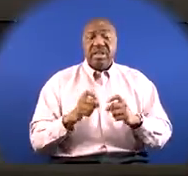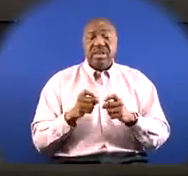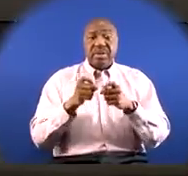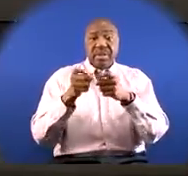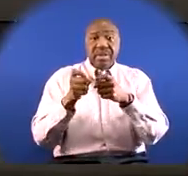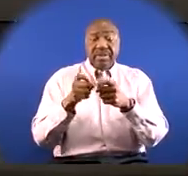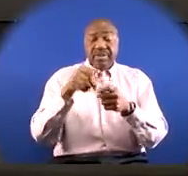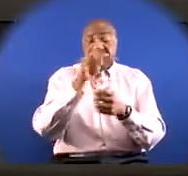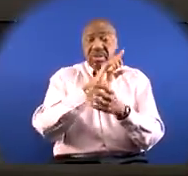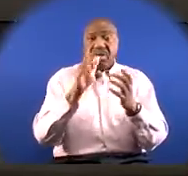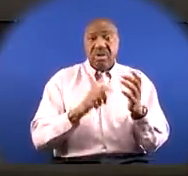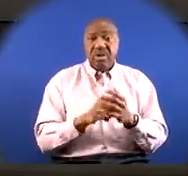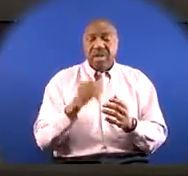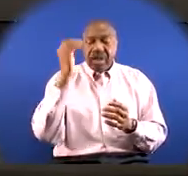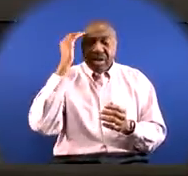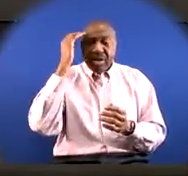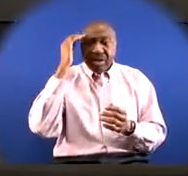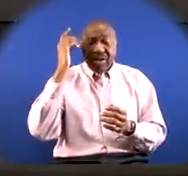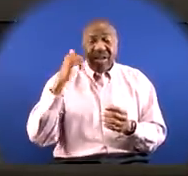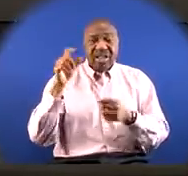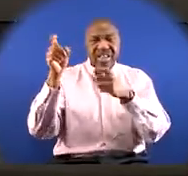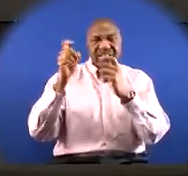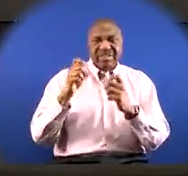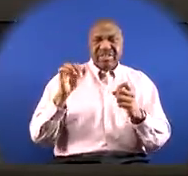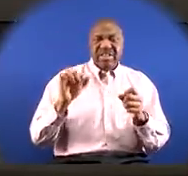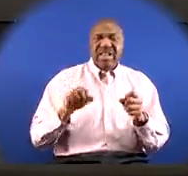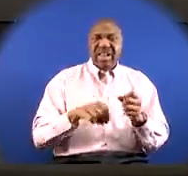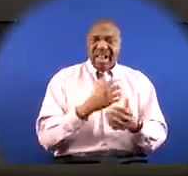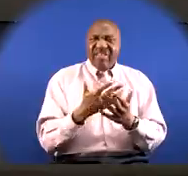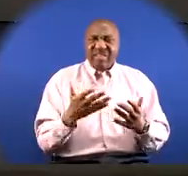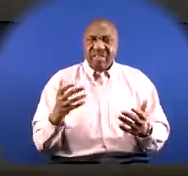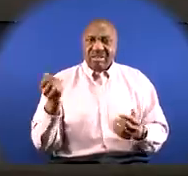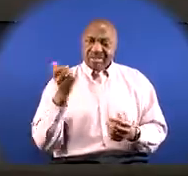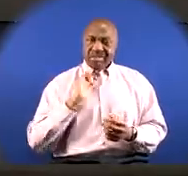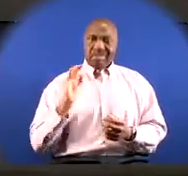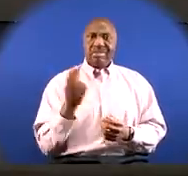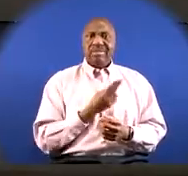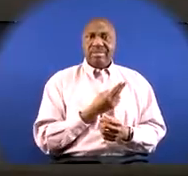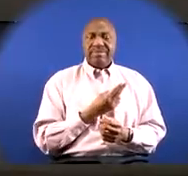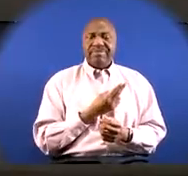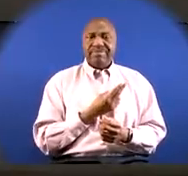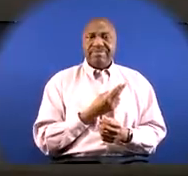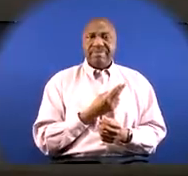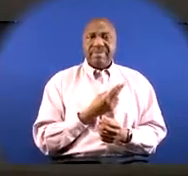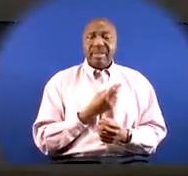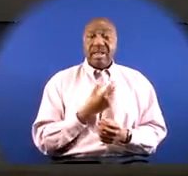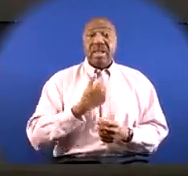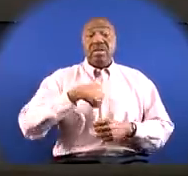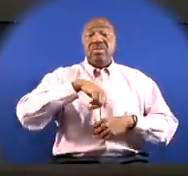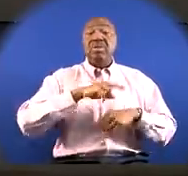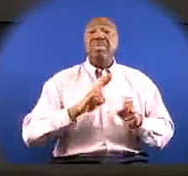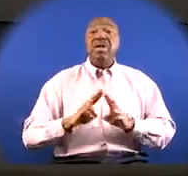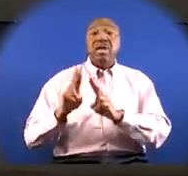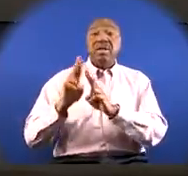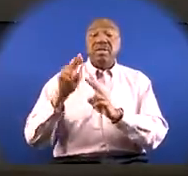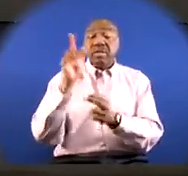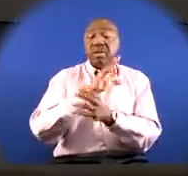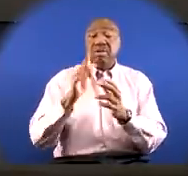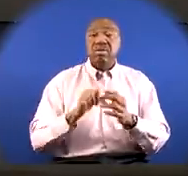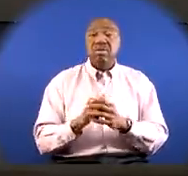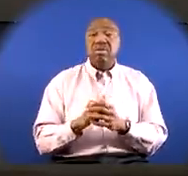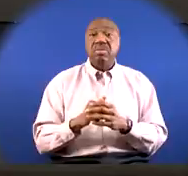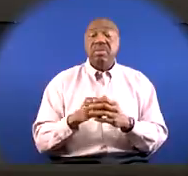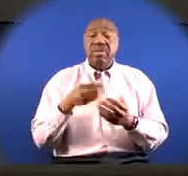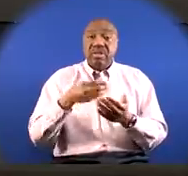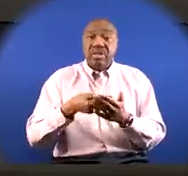Lord, knowing that the Lord has given everything to us. And so we honor the Lord with our gifts, with the first